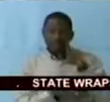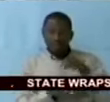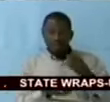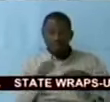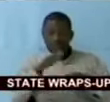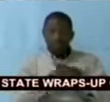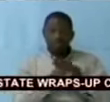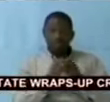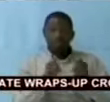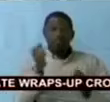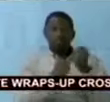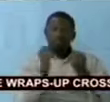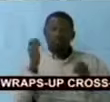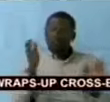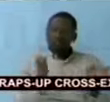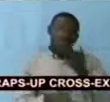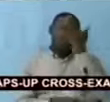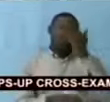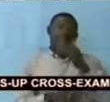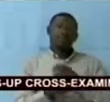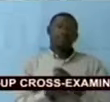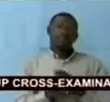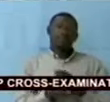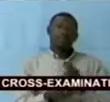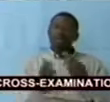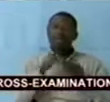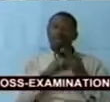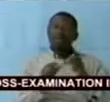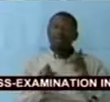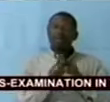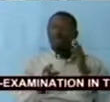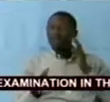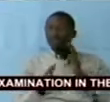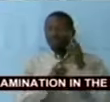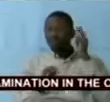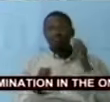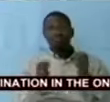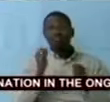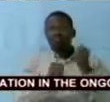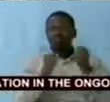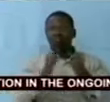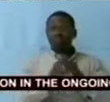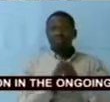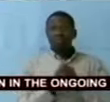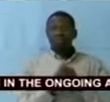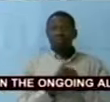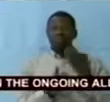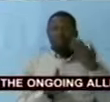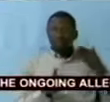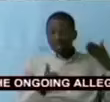and drove off again with speed. So when I got to the gate,